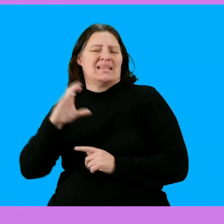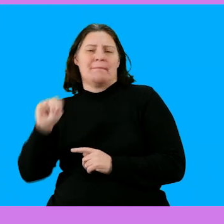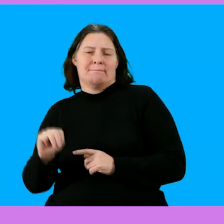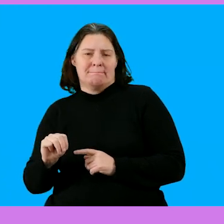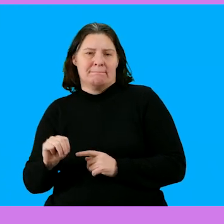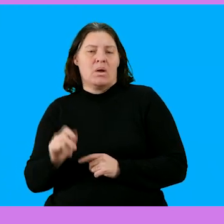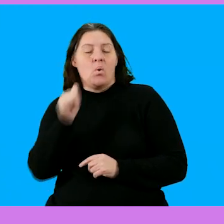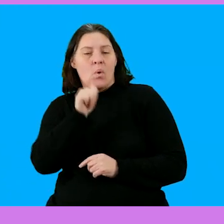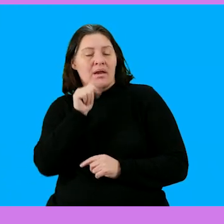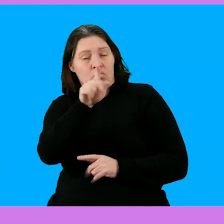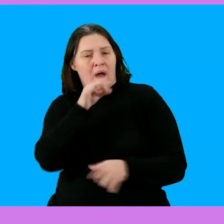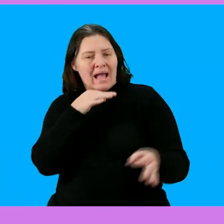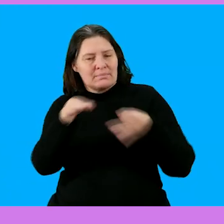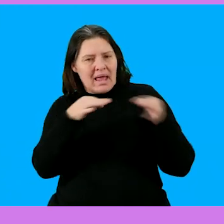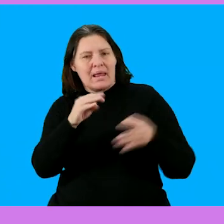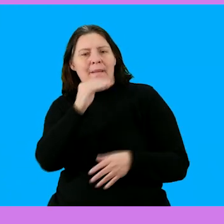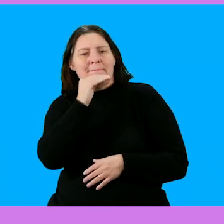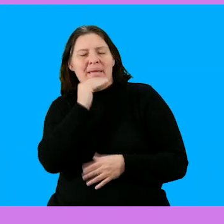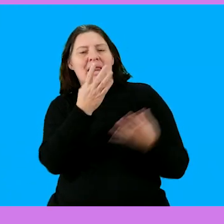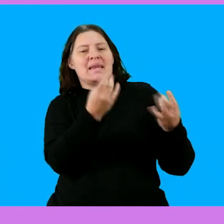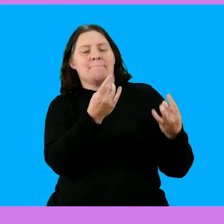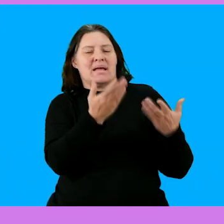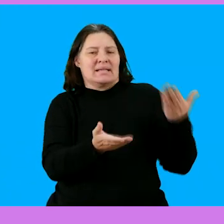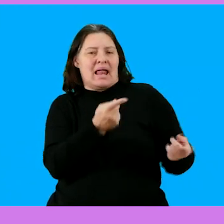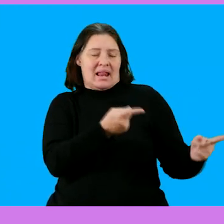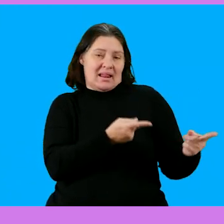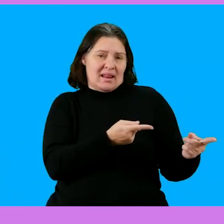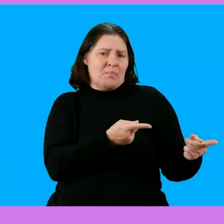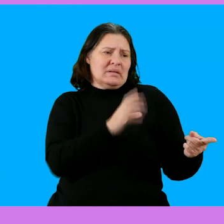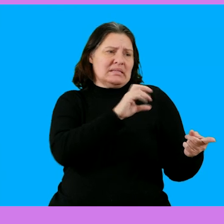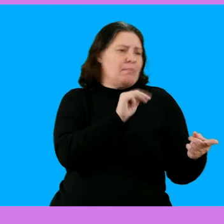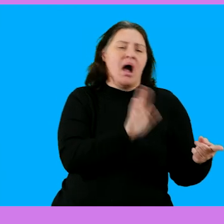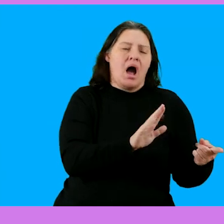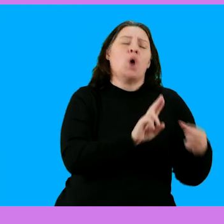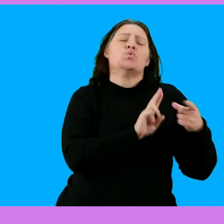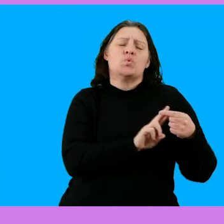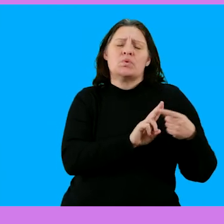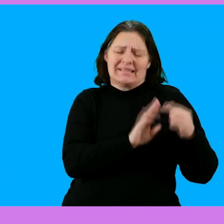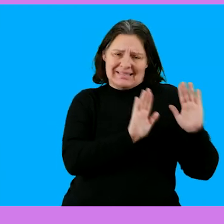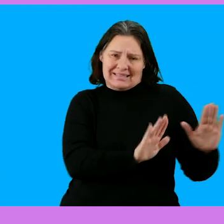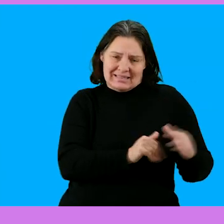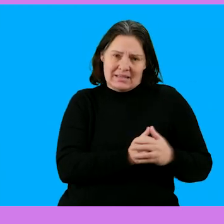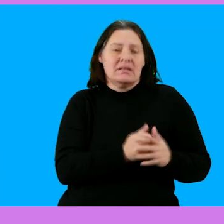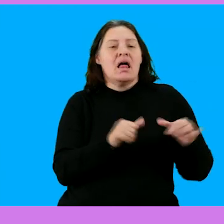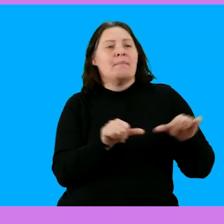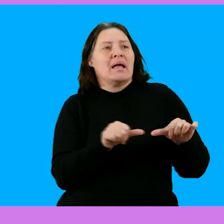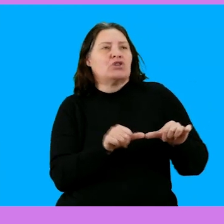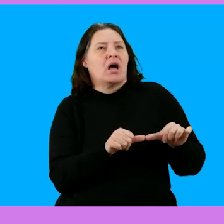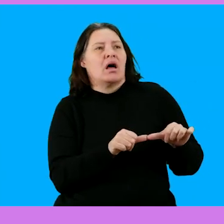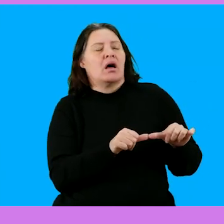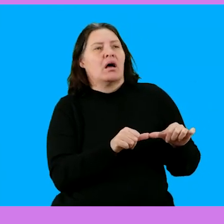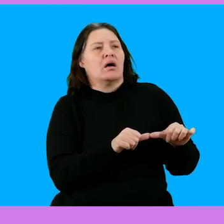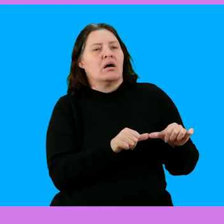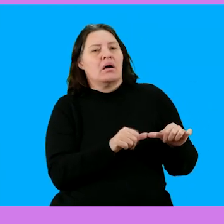millimeters or centimeters, etc., when explaining the meaning of a number scale. Okay? I've seen in one case where